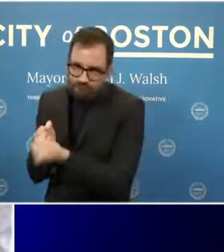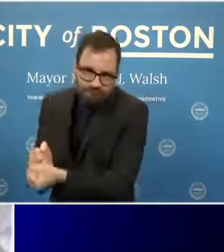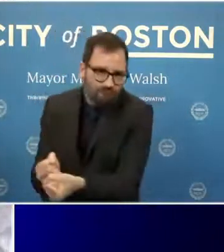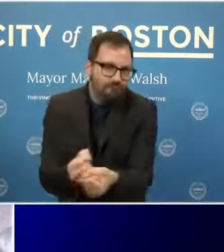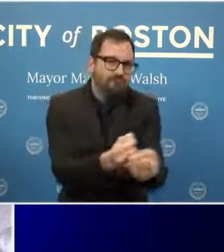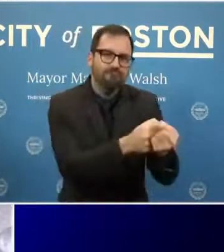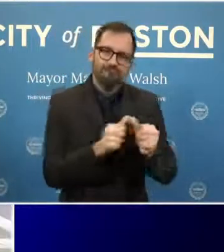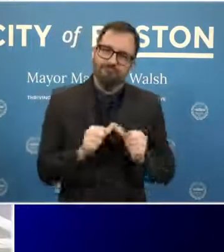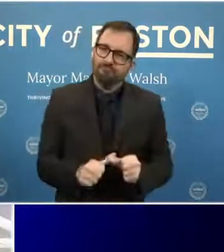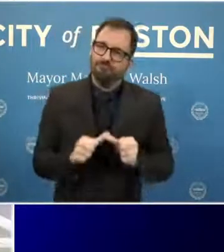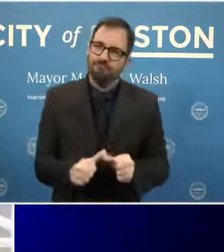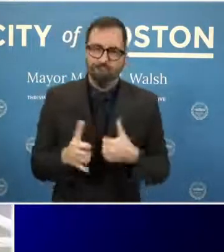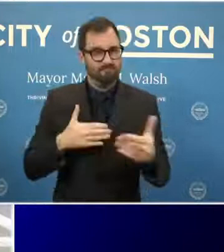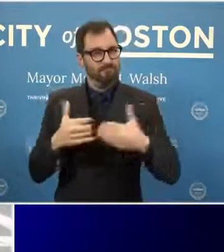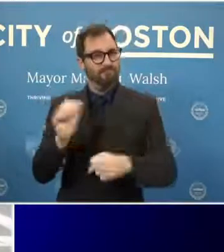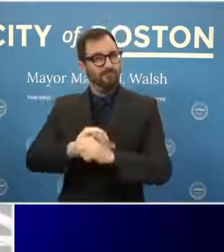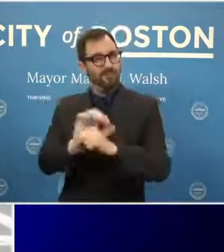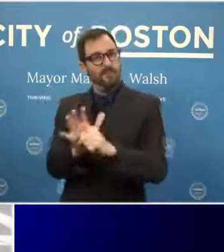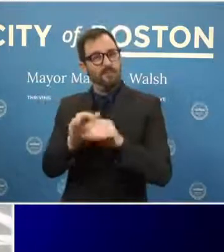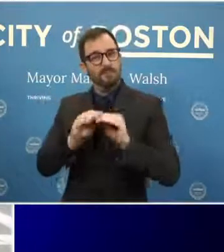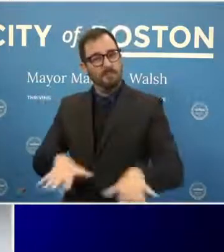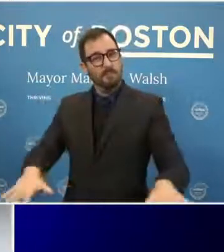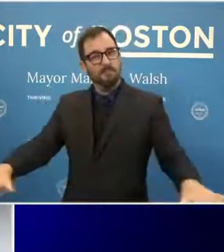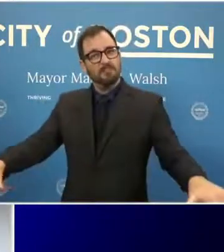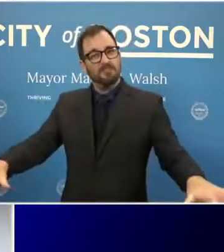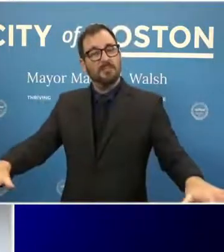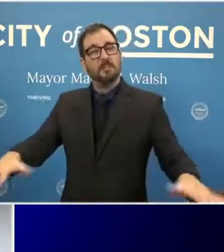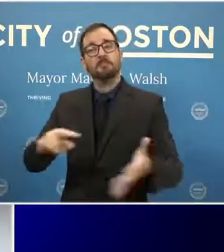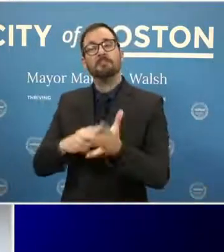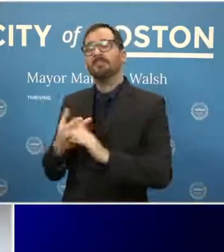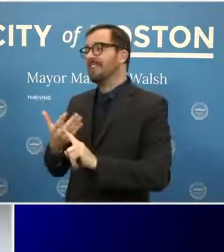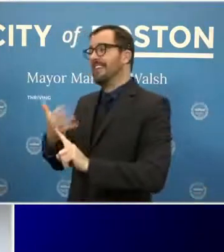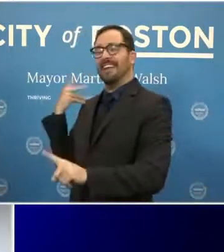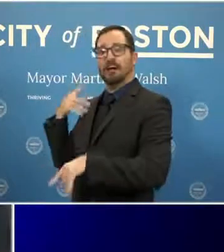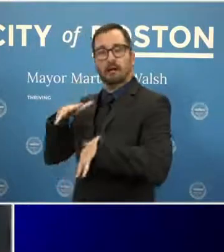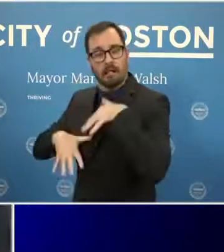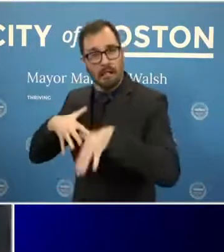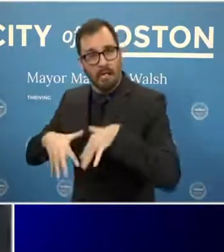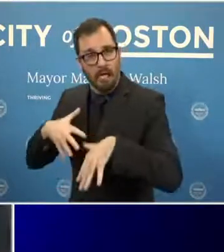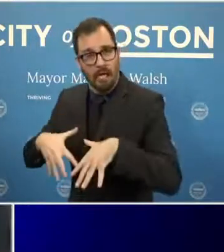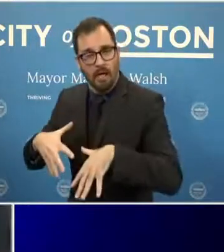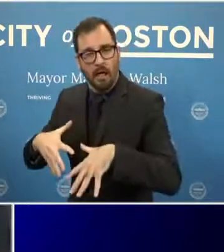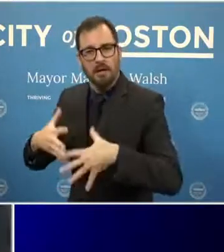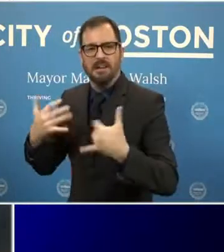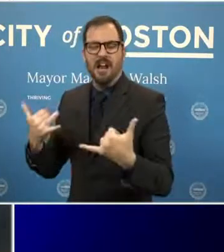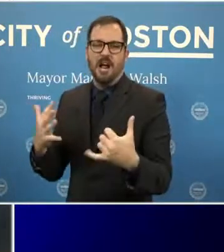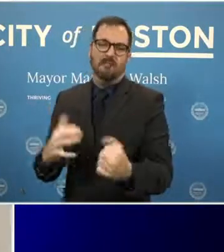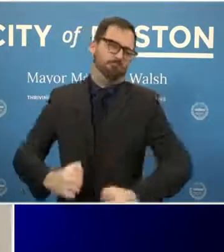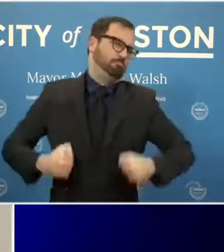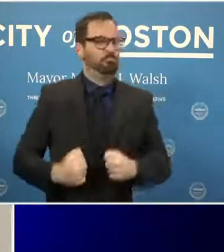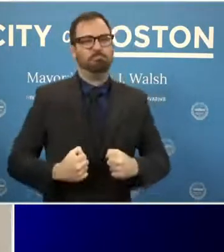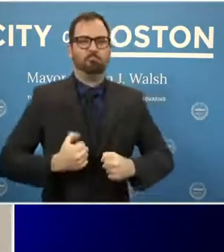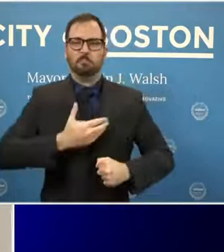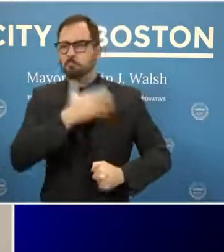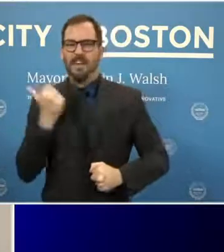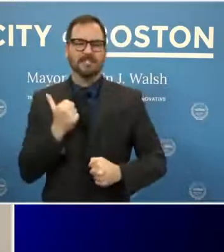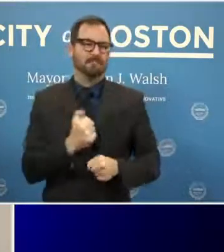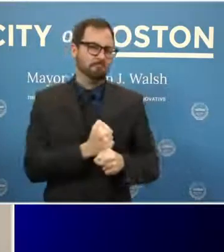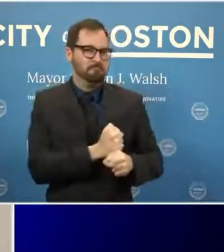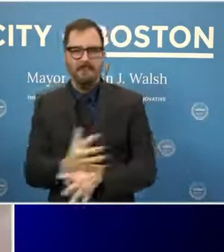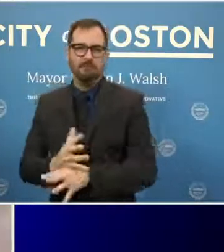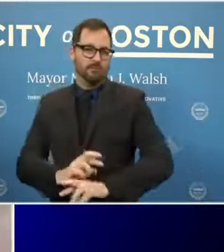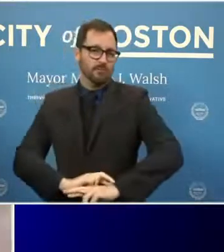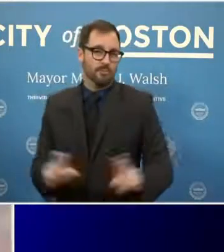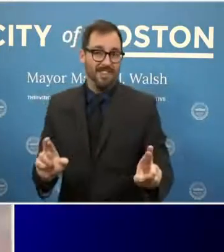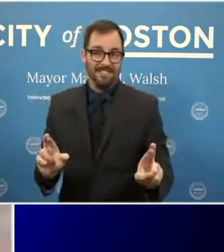now than we ever have been before. I believe in science. I believe in our infectious disease specialists, and I'm hopeful for the community that now